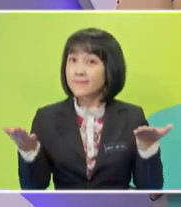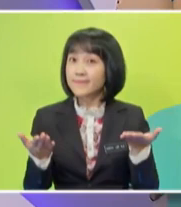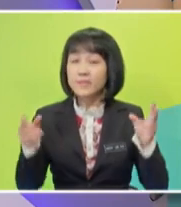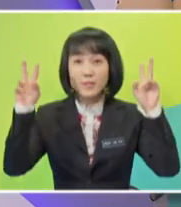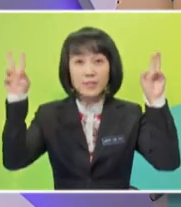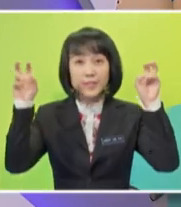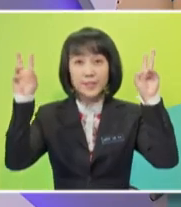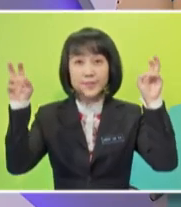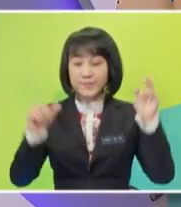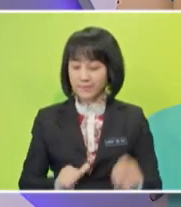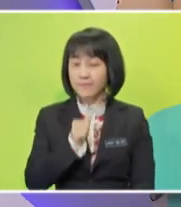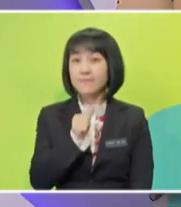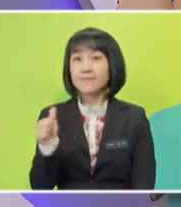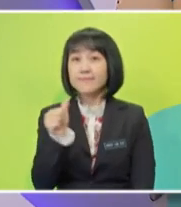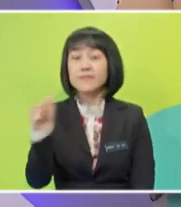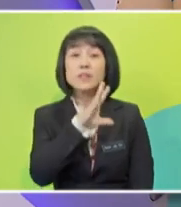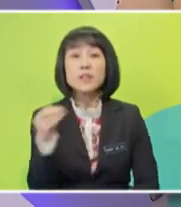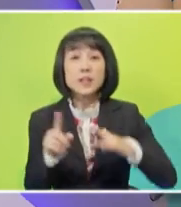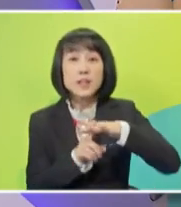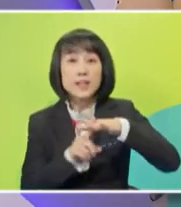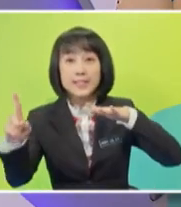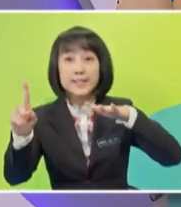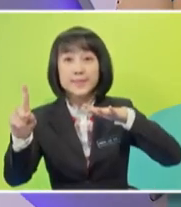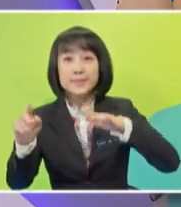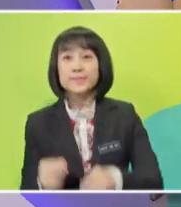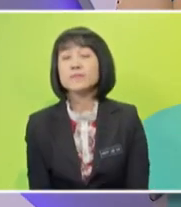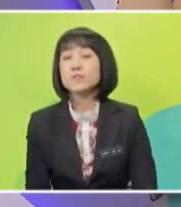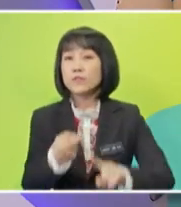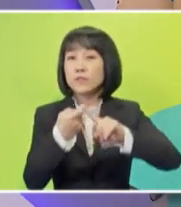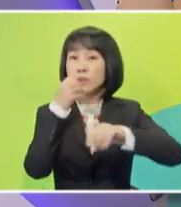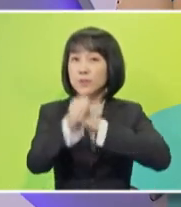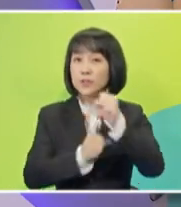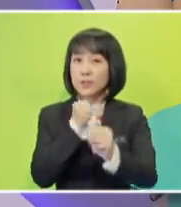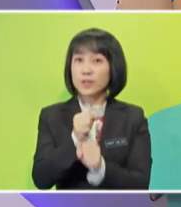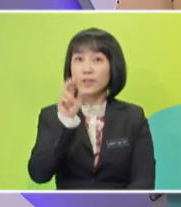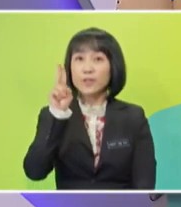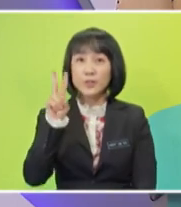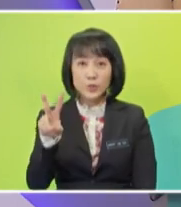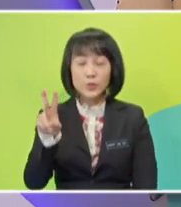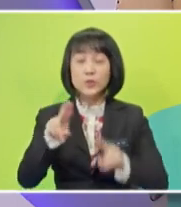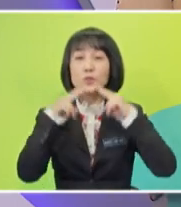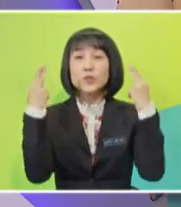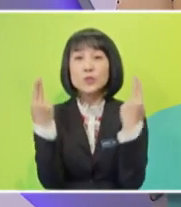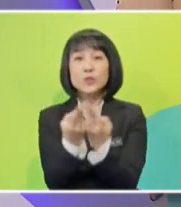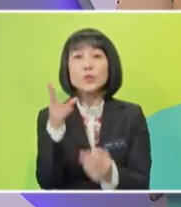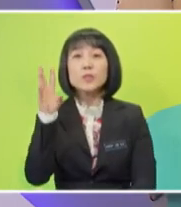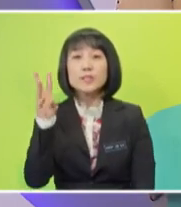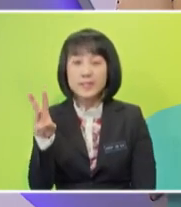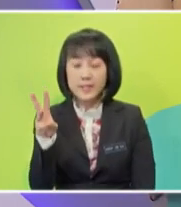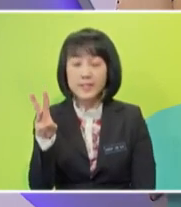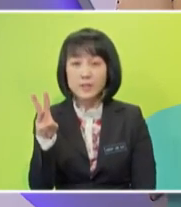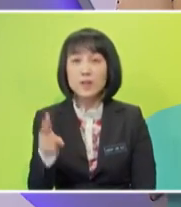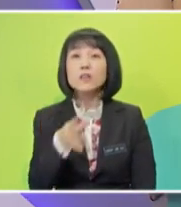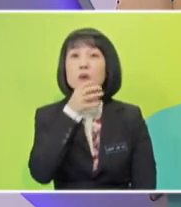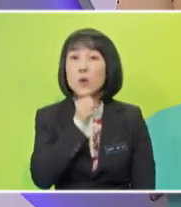for today is adventure and escape, and it's actually from year 2, unit 6, called The Old House. So